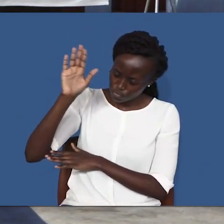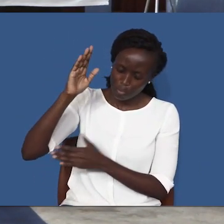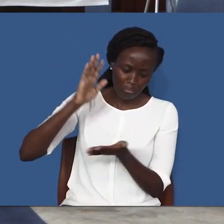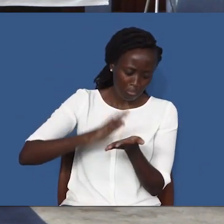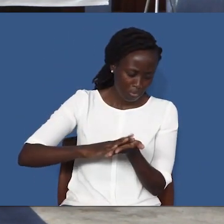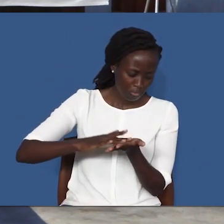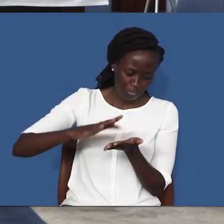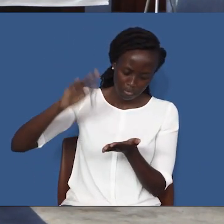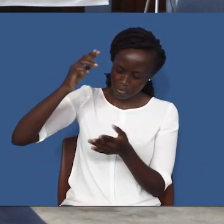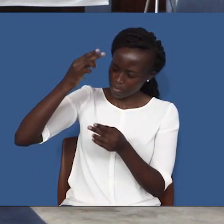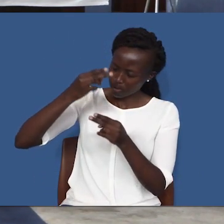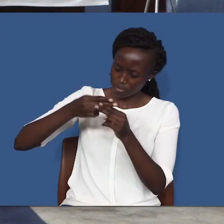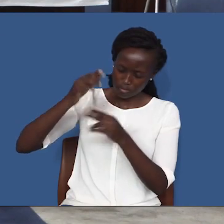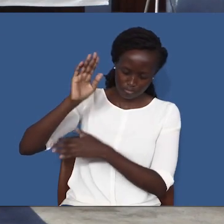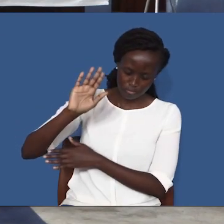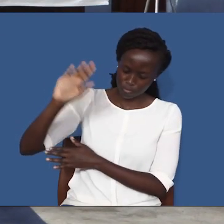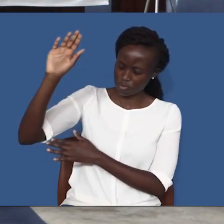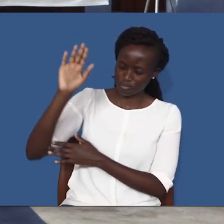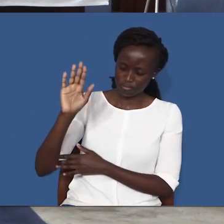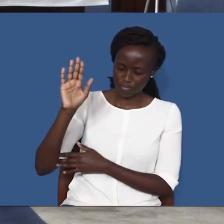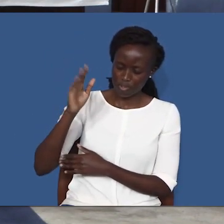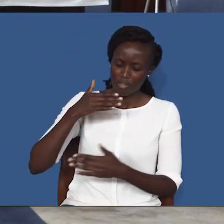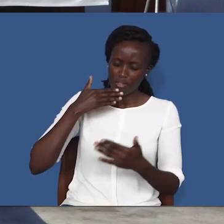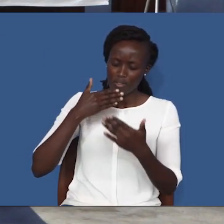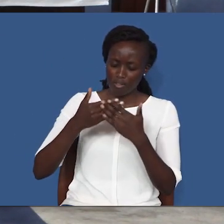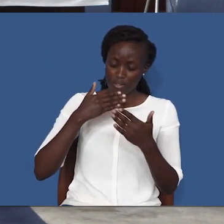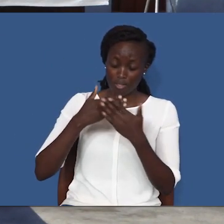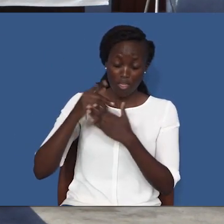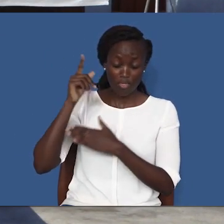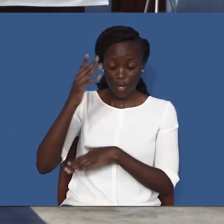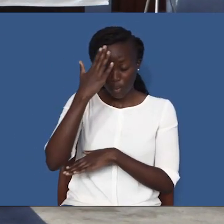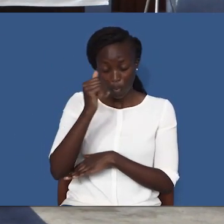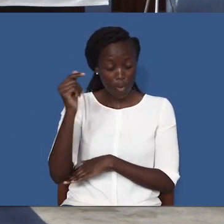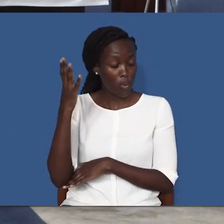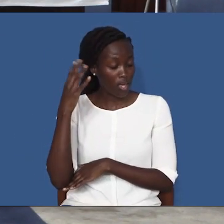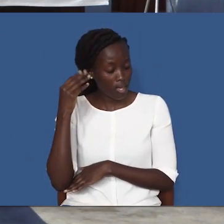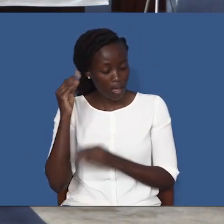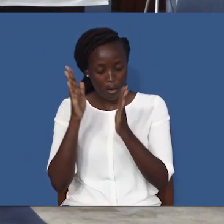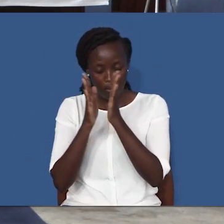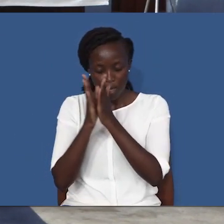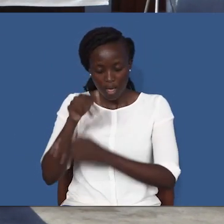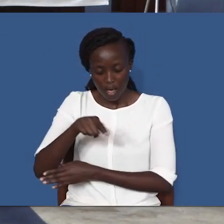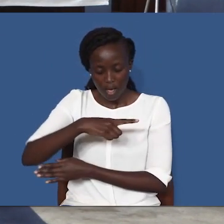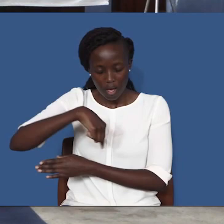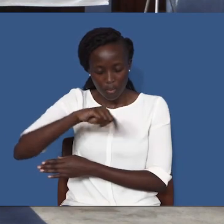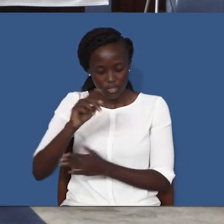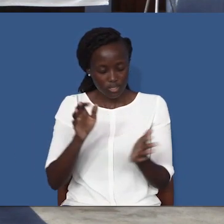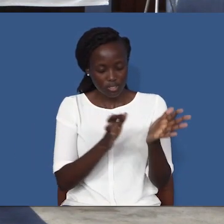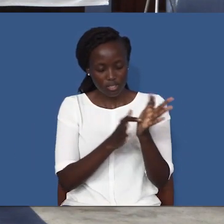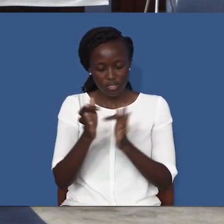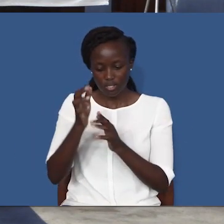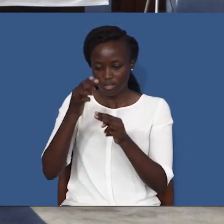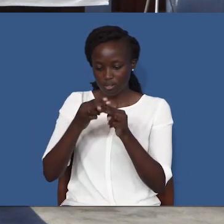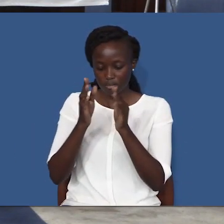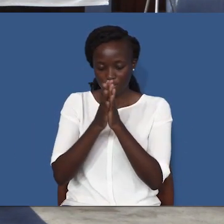the glory of your name. Thank you for hearing our prayer this day. In Jesus' name we pray.